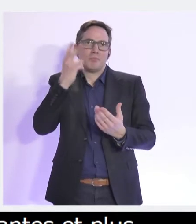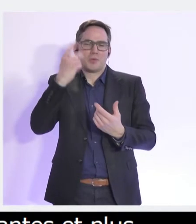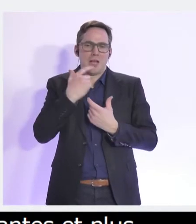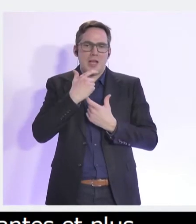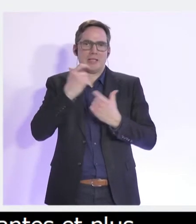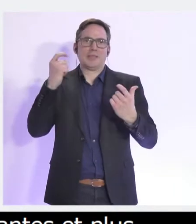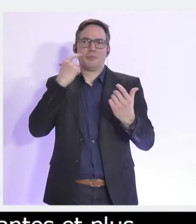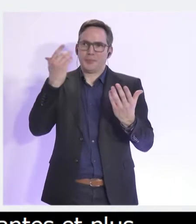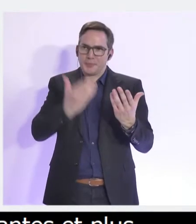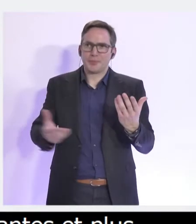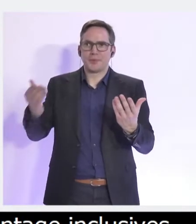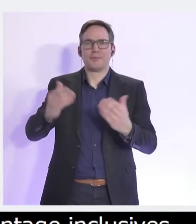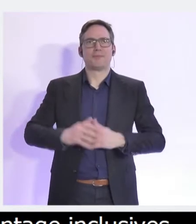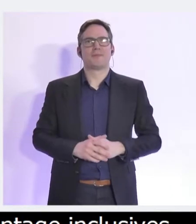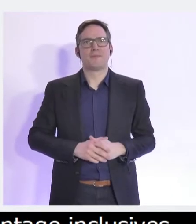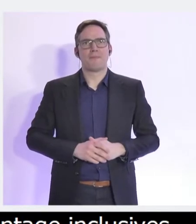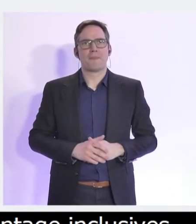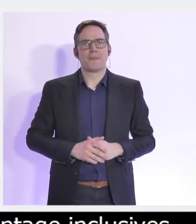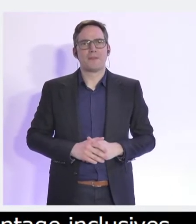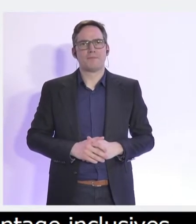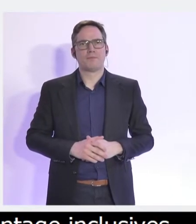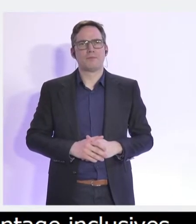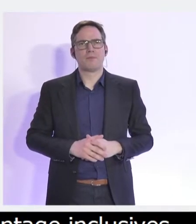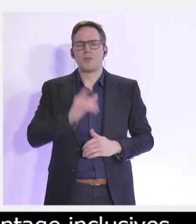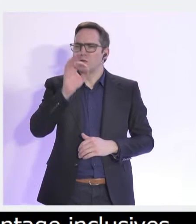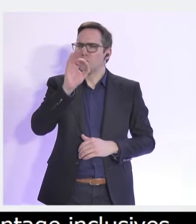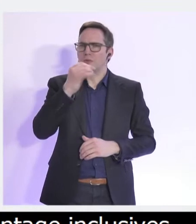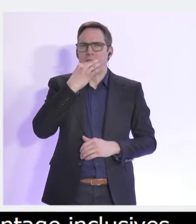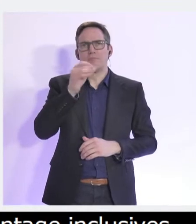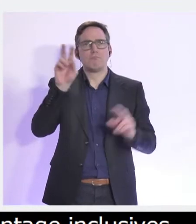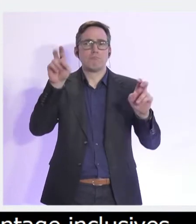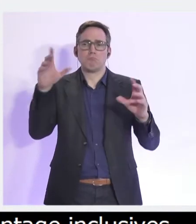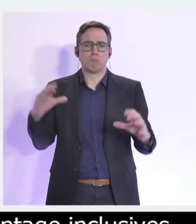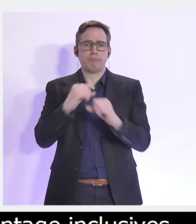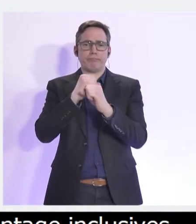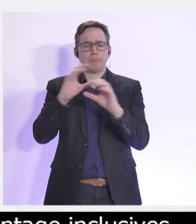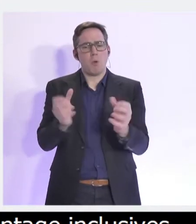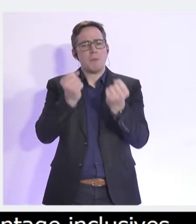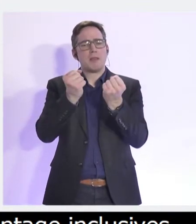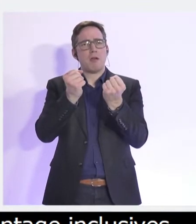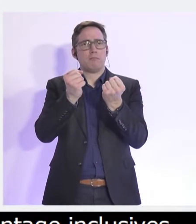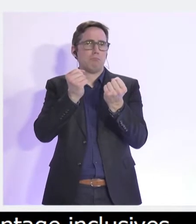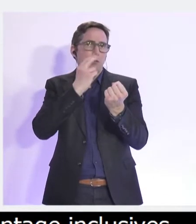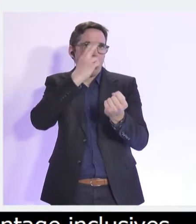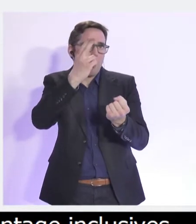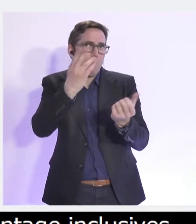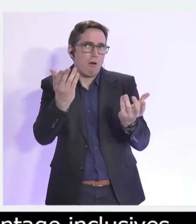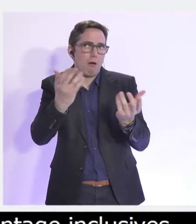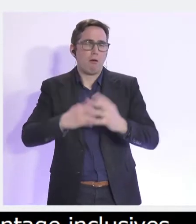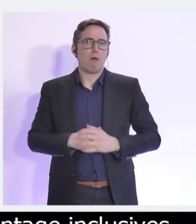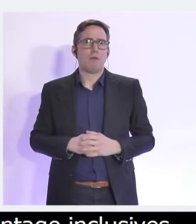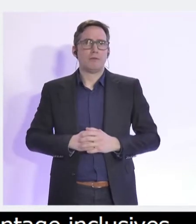you. As we speak about talents and skills, I'm going to switch to Mrs. Minister in